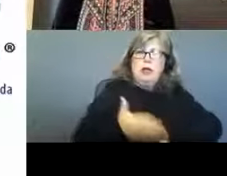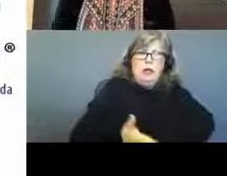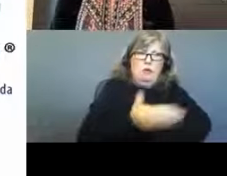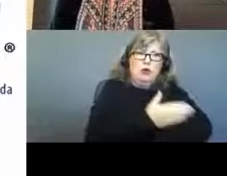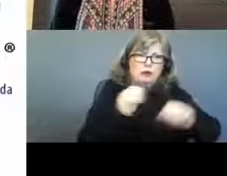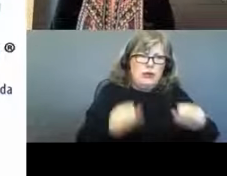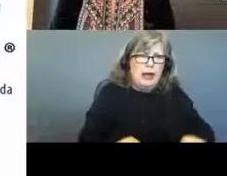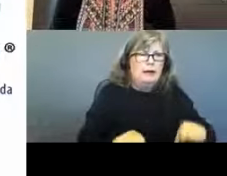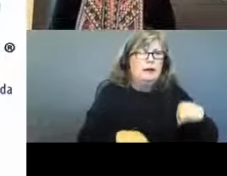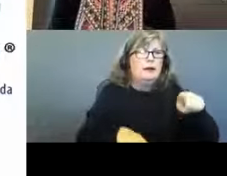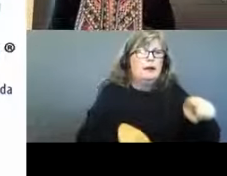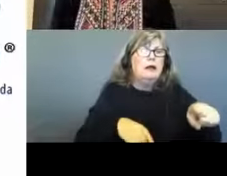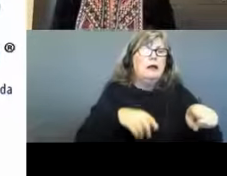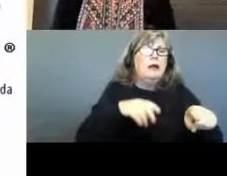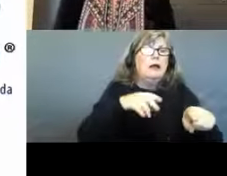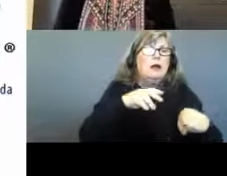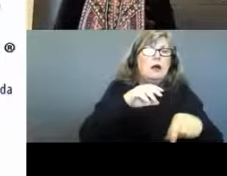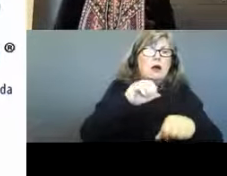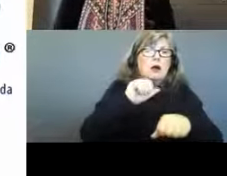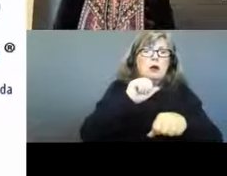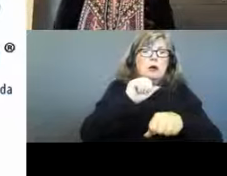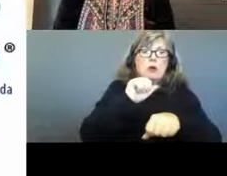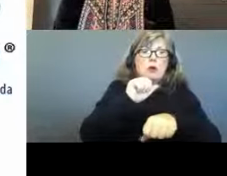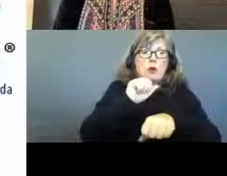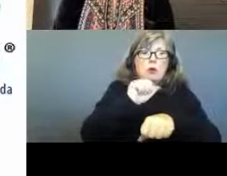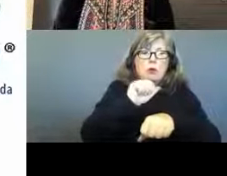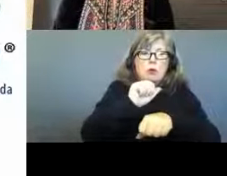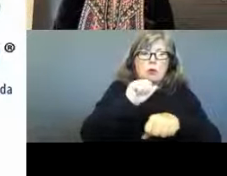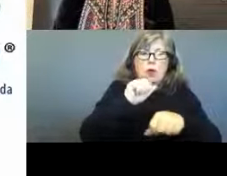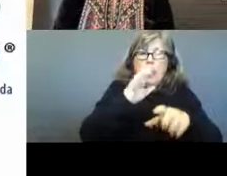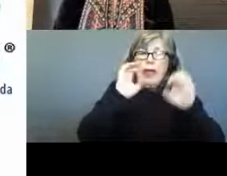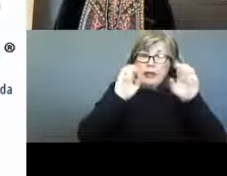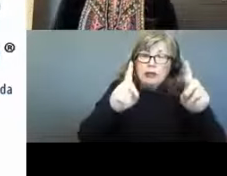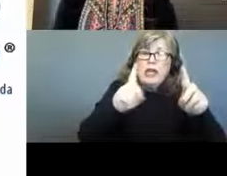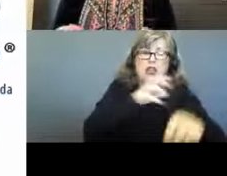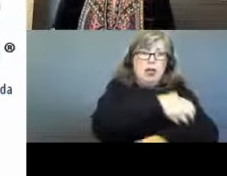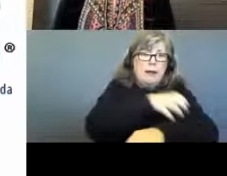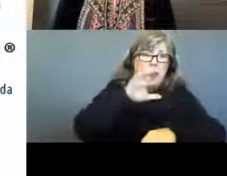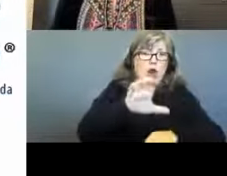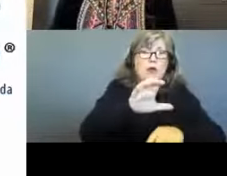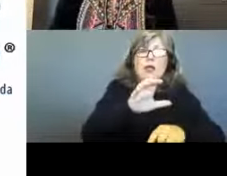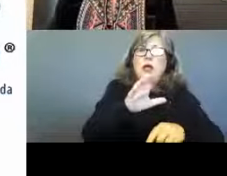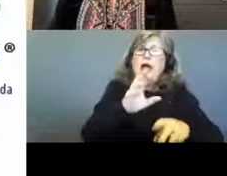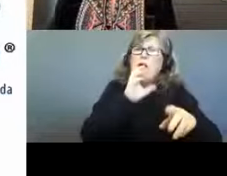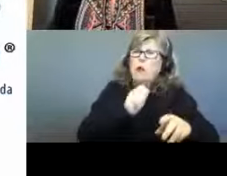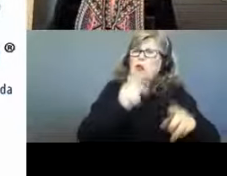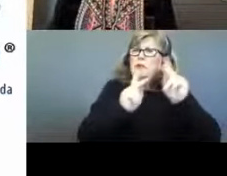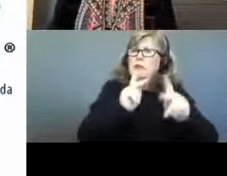and seeing older persons as rights holders with binding protection under international law.